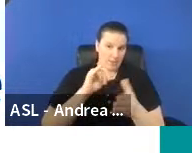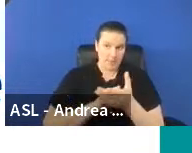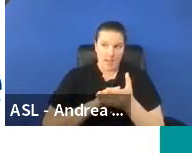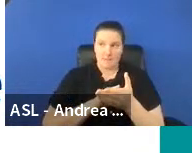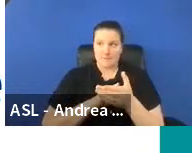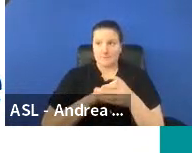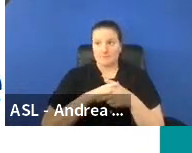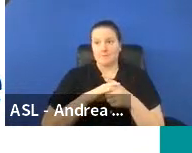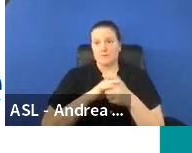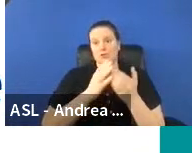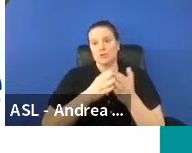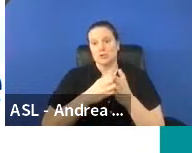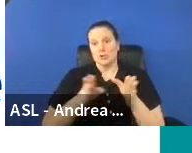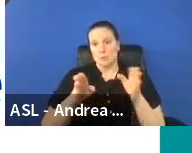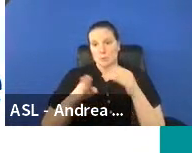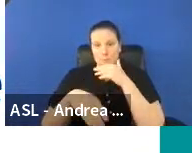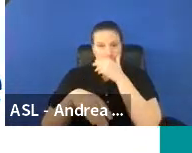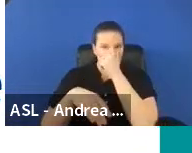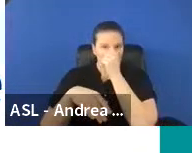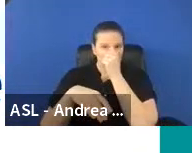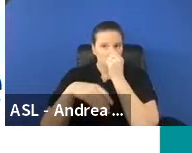and in general,